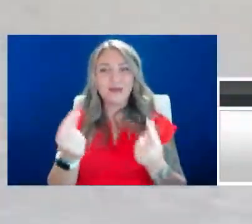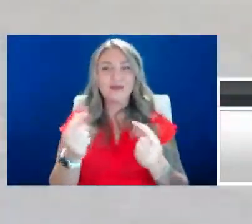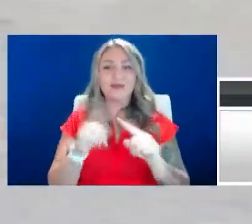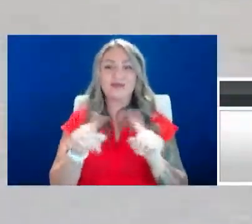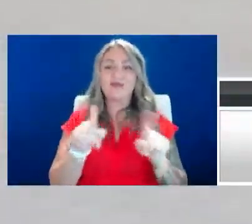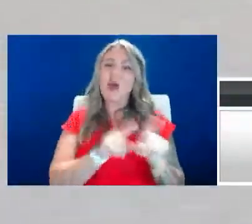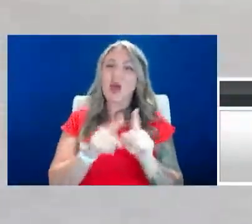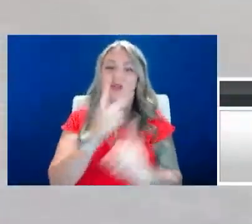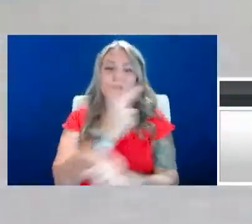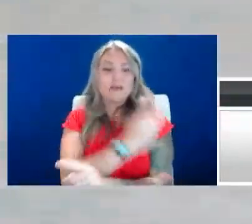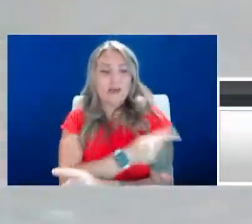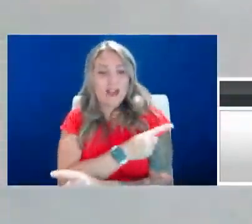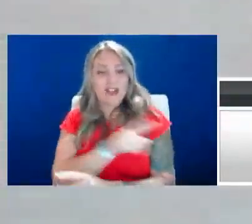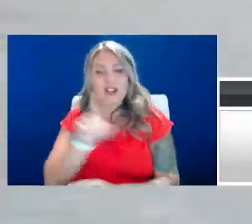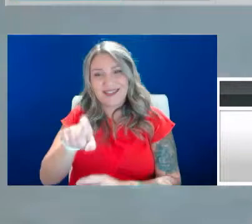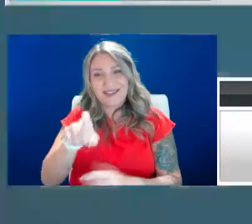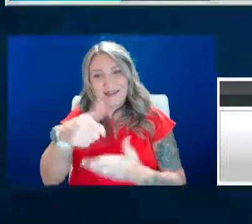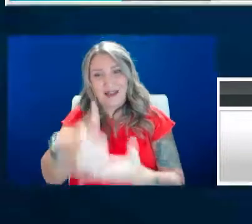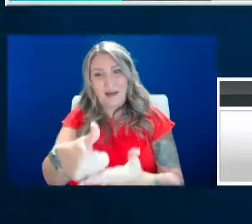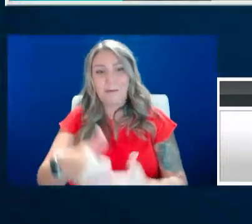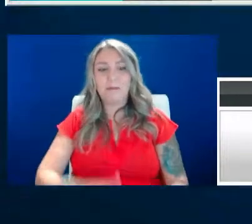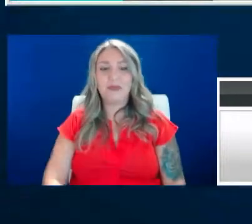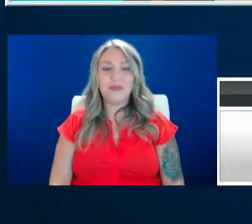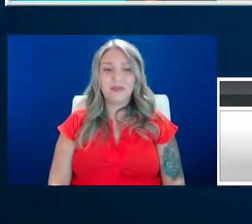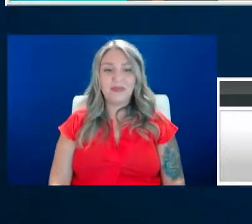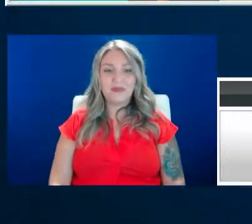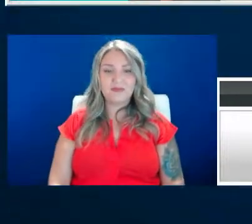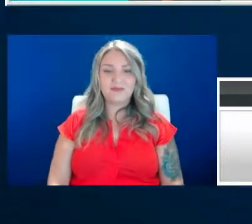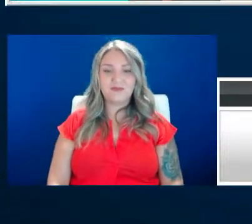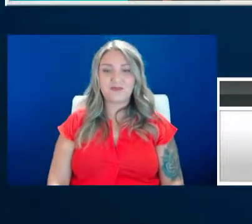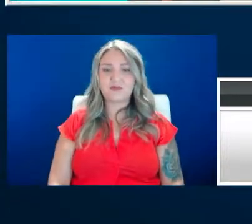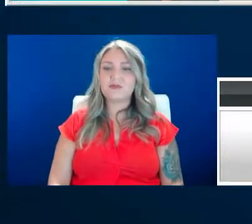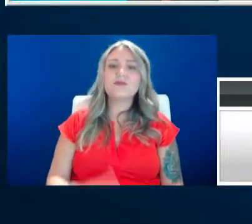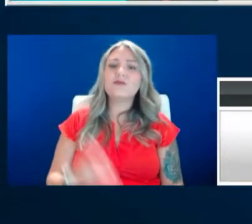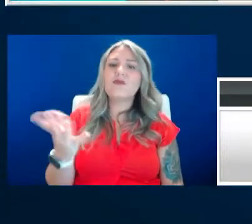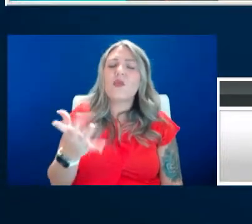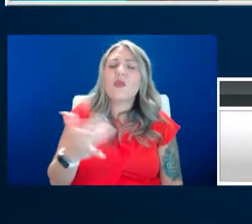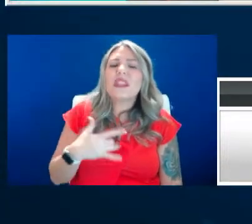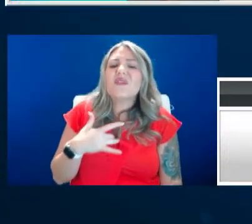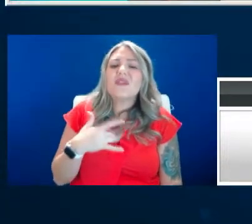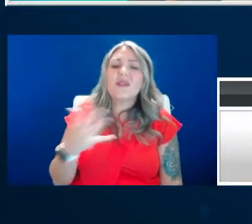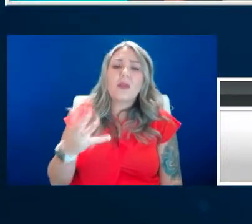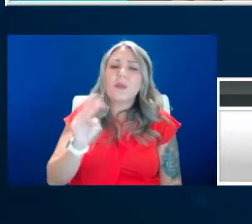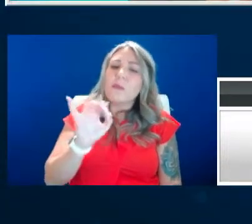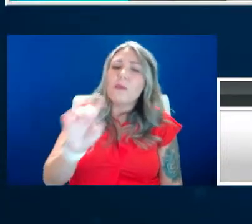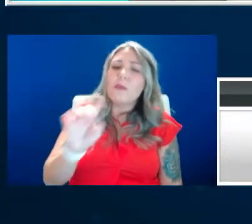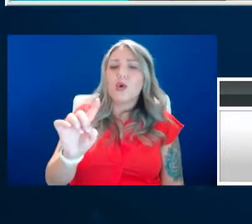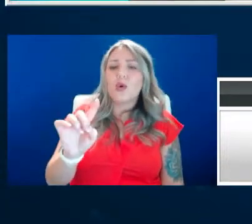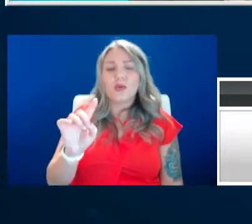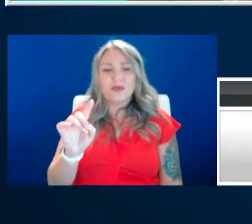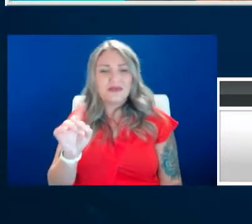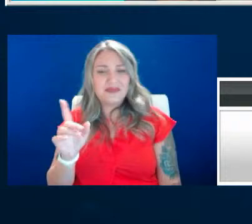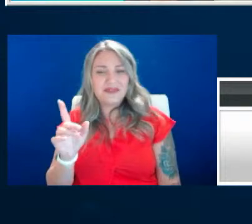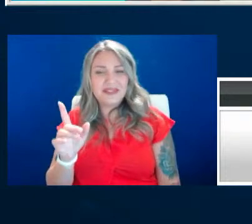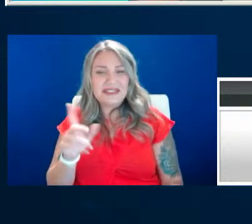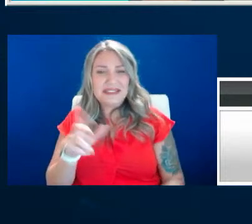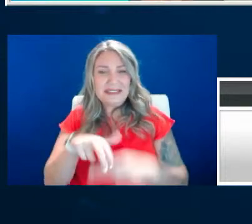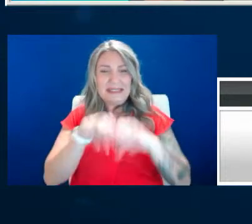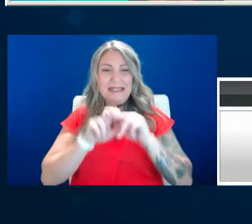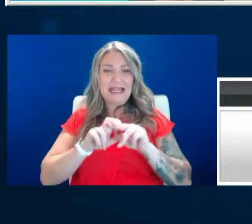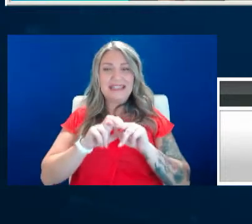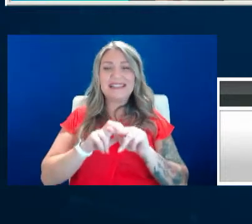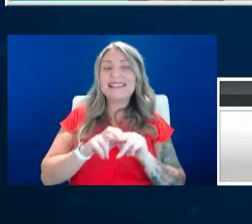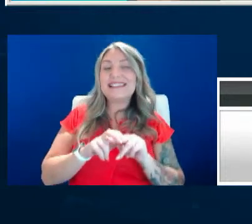who need that help. What's just the mood out there? What's the camaraderie like for these folks? I mean, sitting back here, it's easy for me to say,